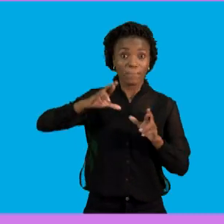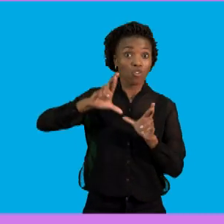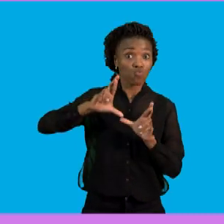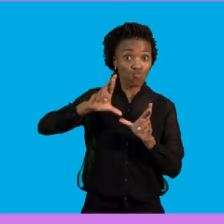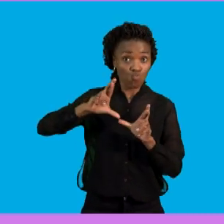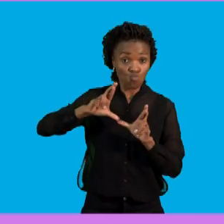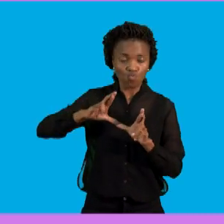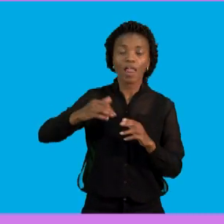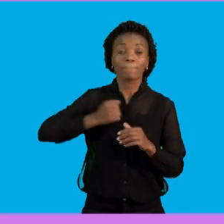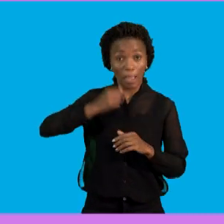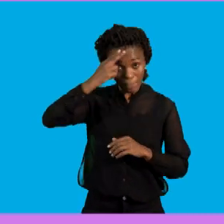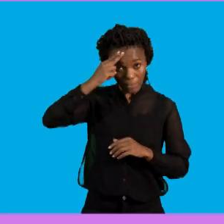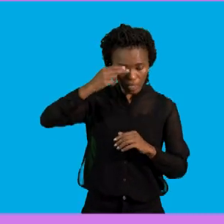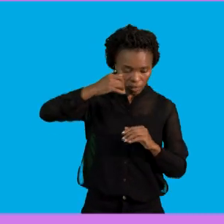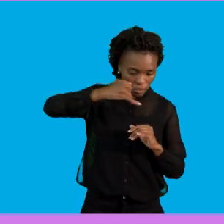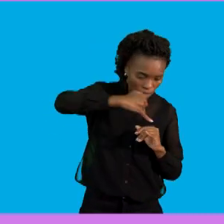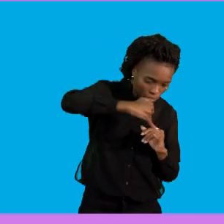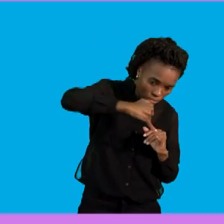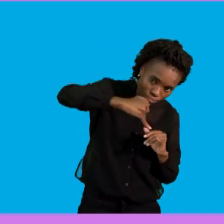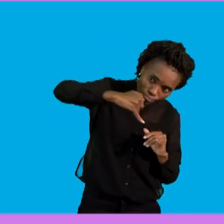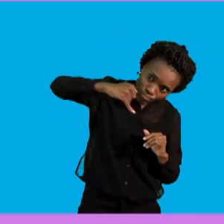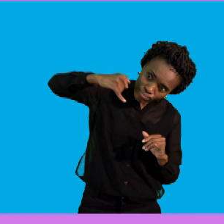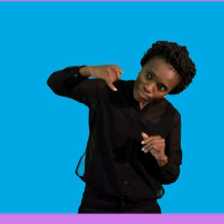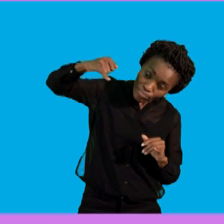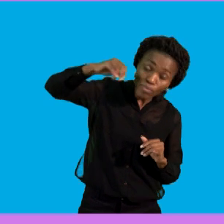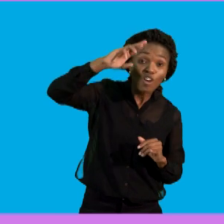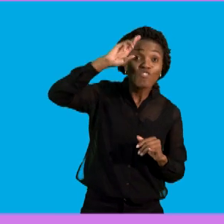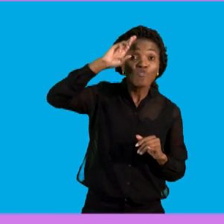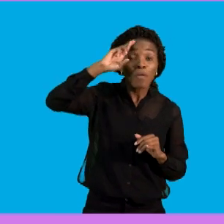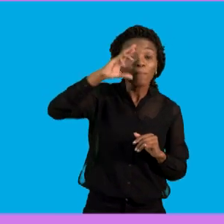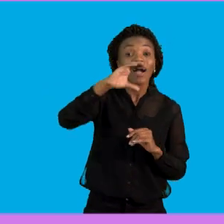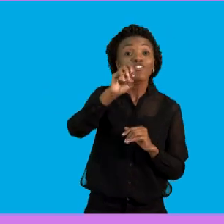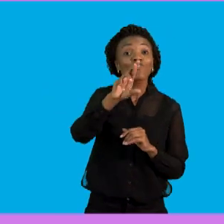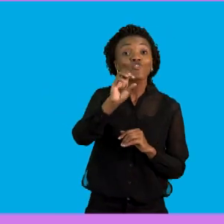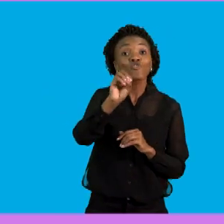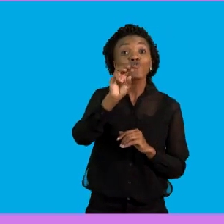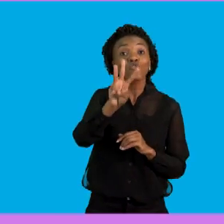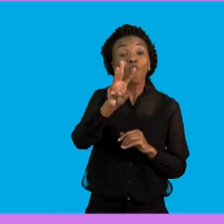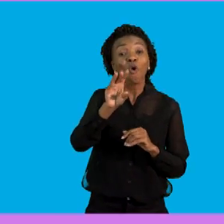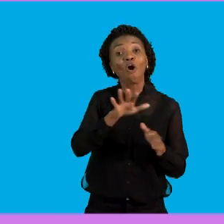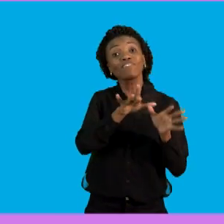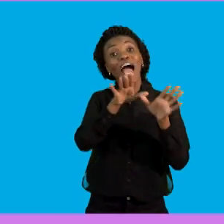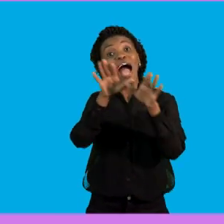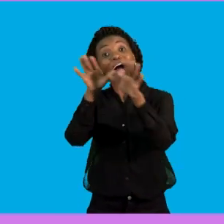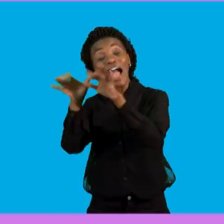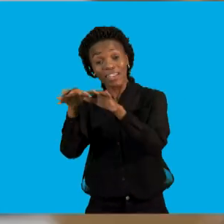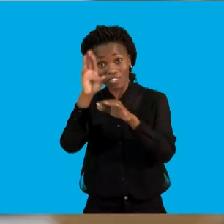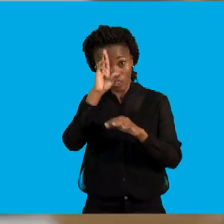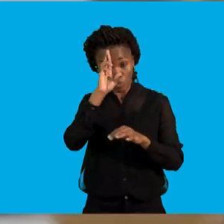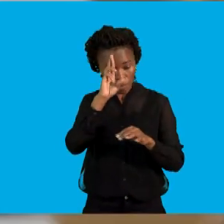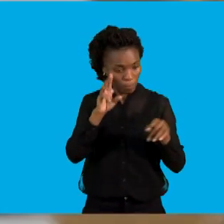your pencil, you draw a straight line. Remember, we've said a crow flies is just a distance or a